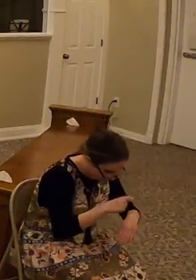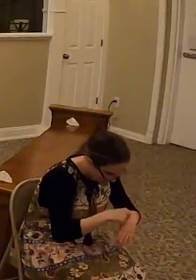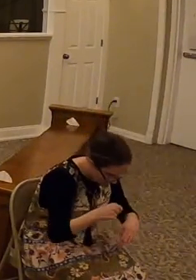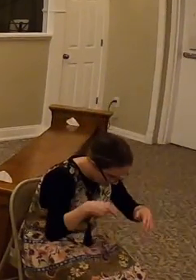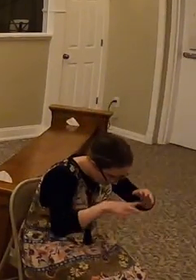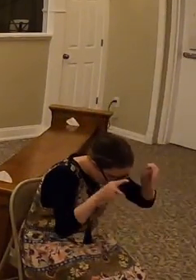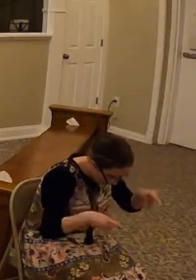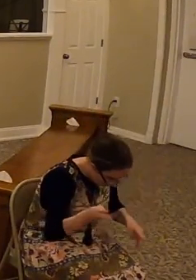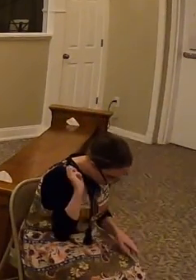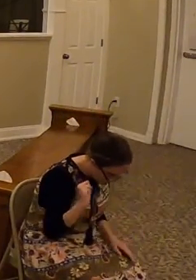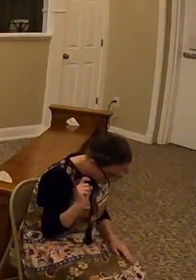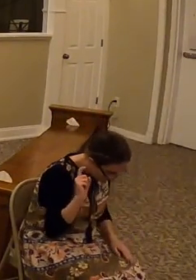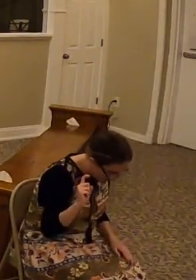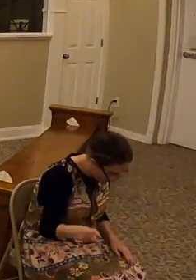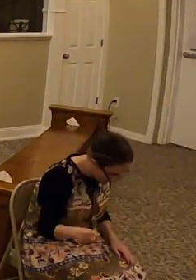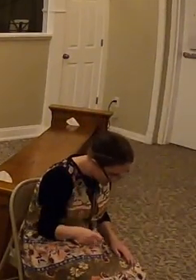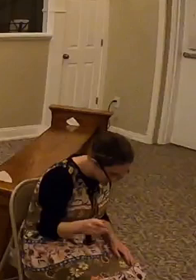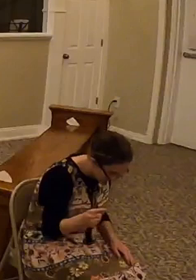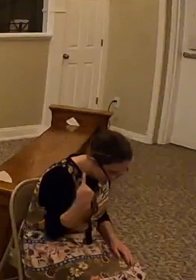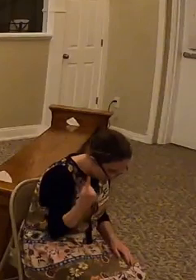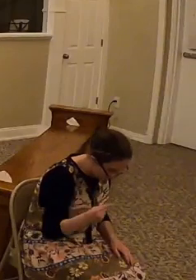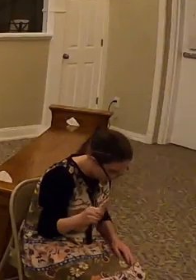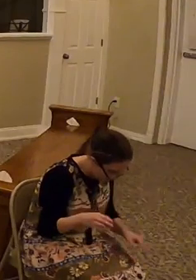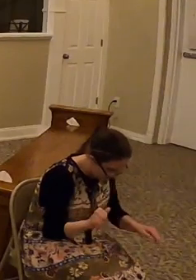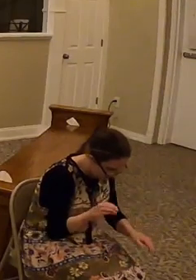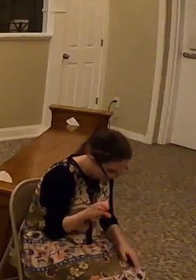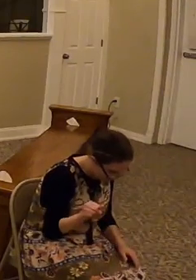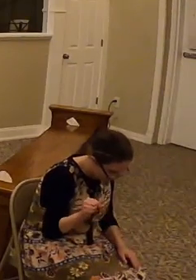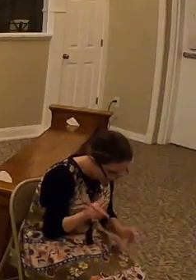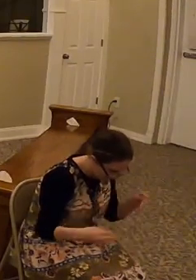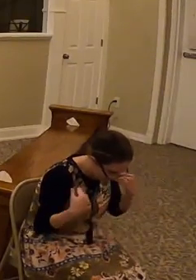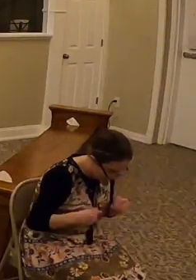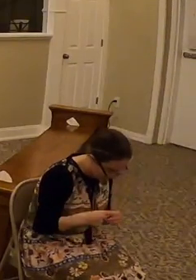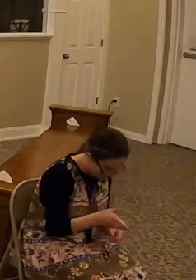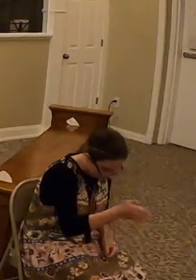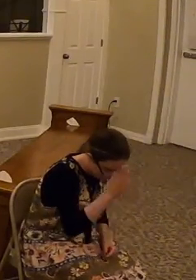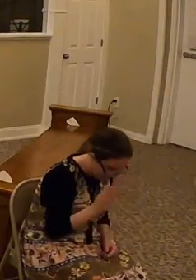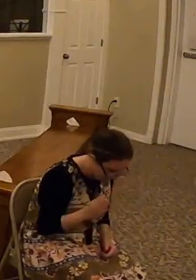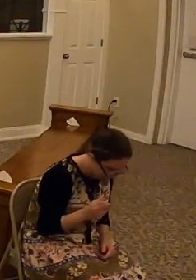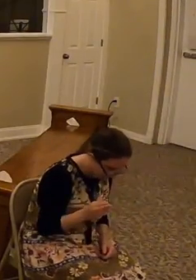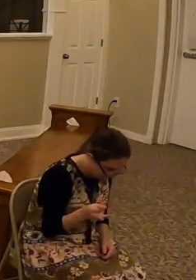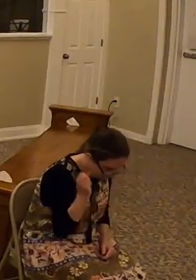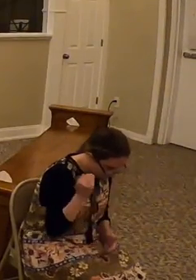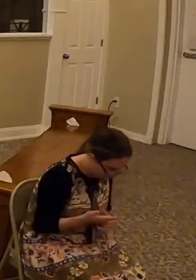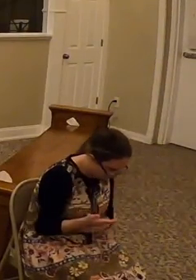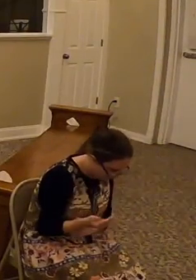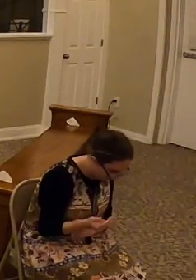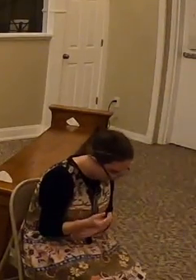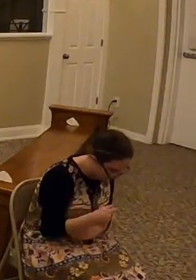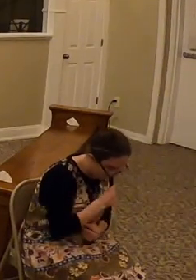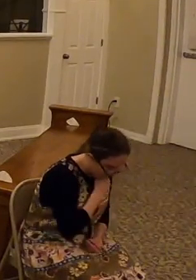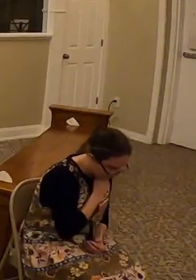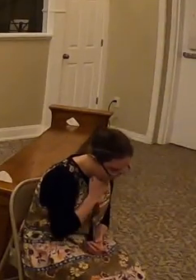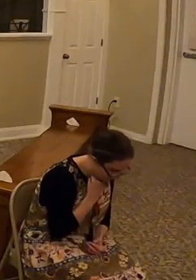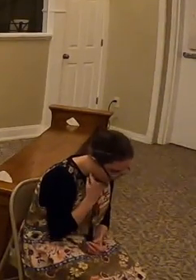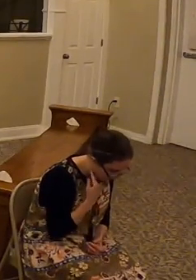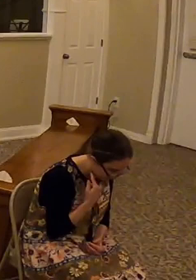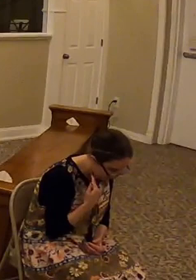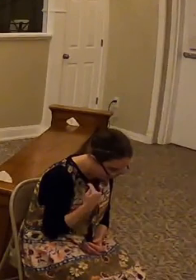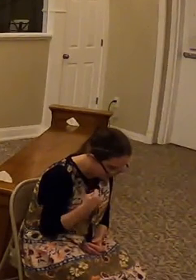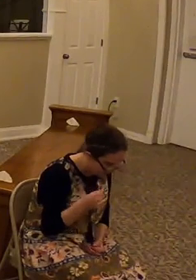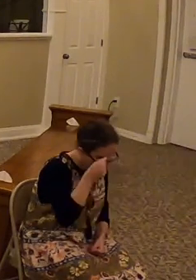times, a prophet was a necessity, as the only access people had to God was through a priest.